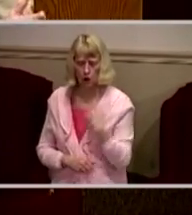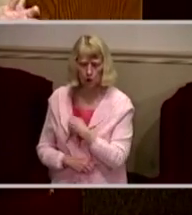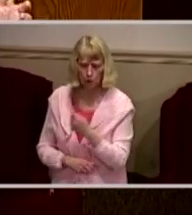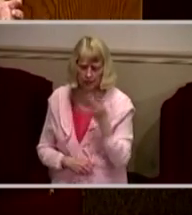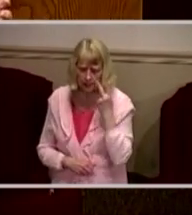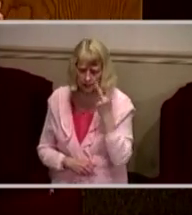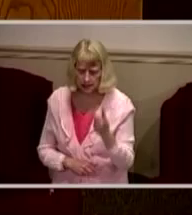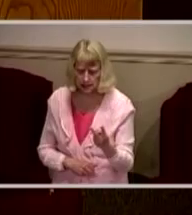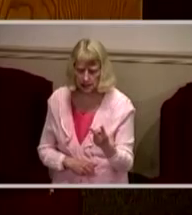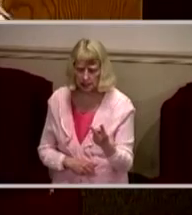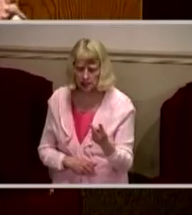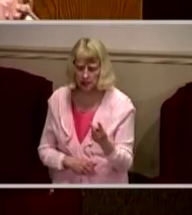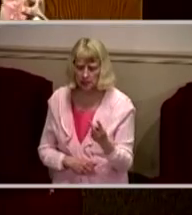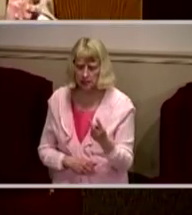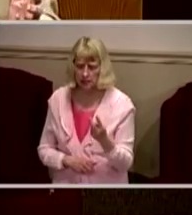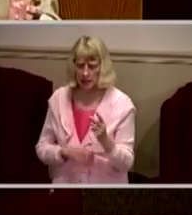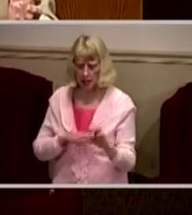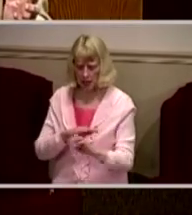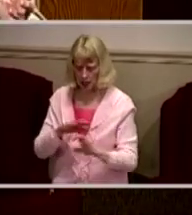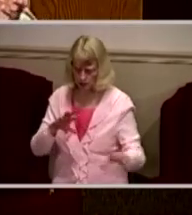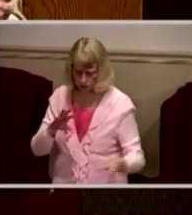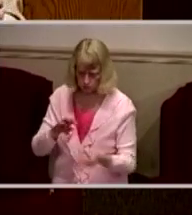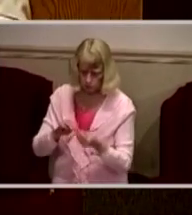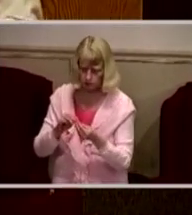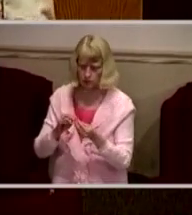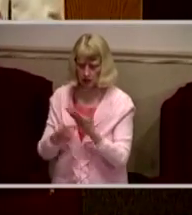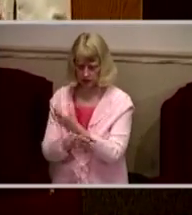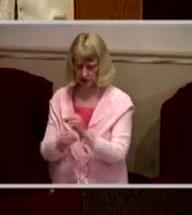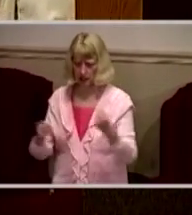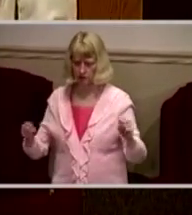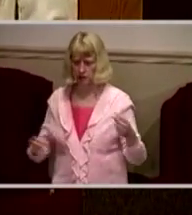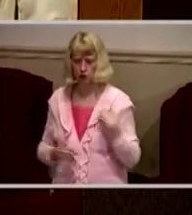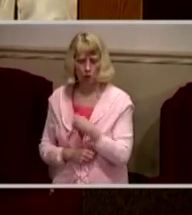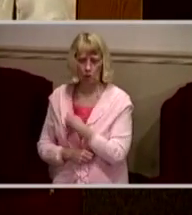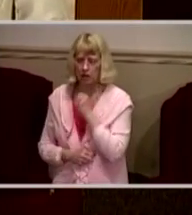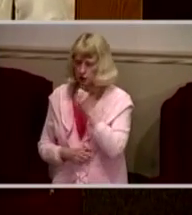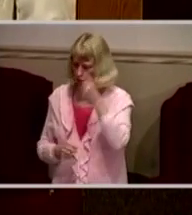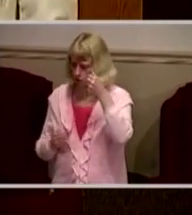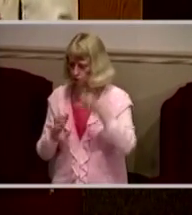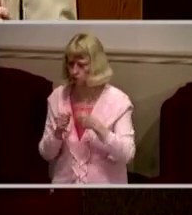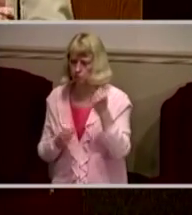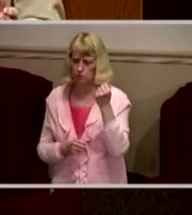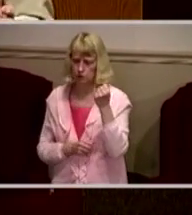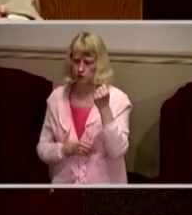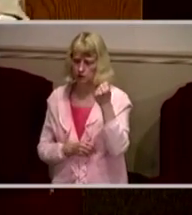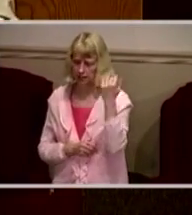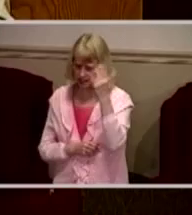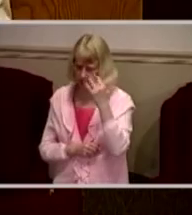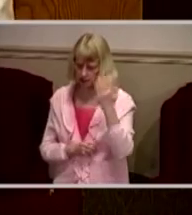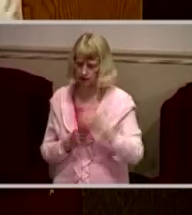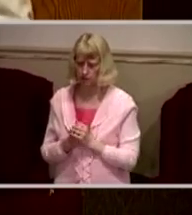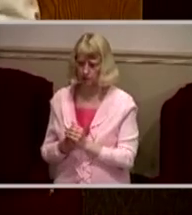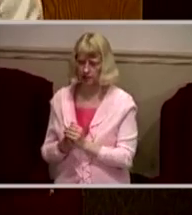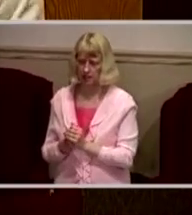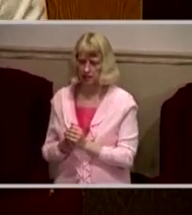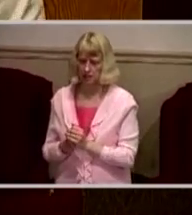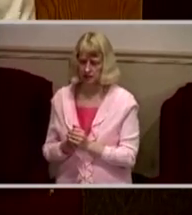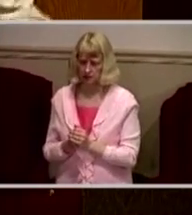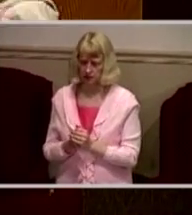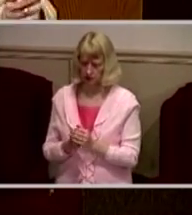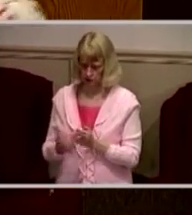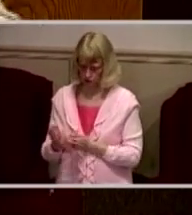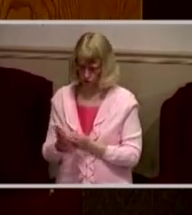there are a couple of elements of our salvation that many times we don't think about. He says, being